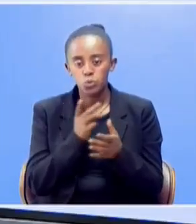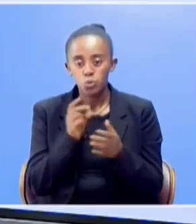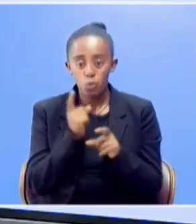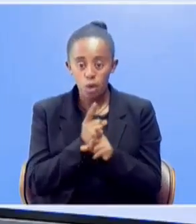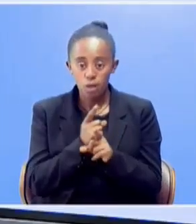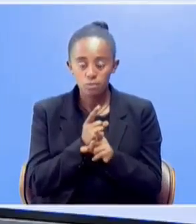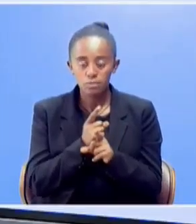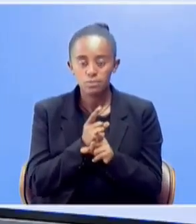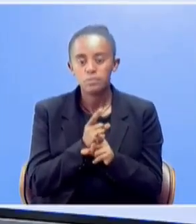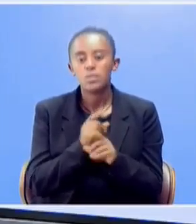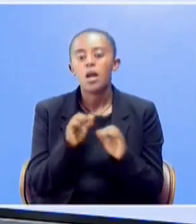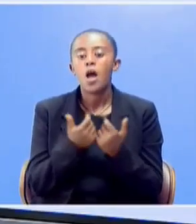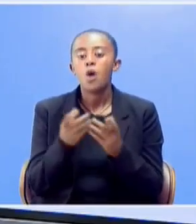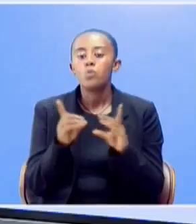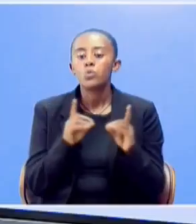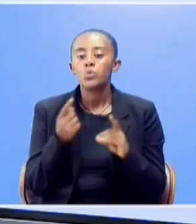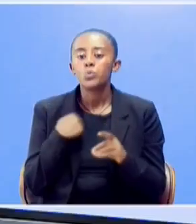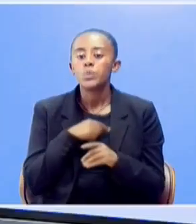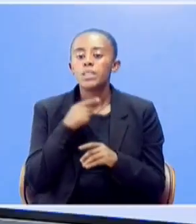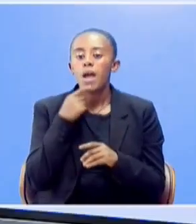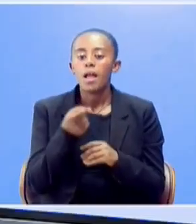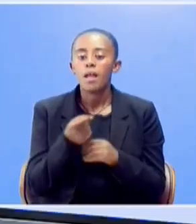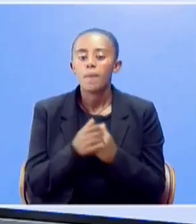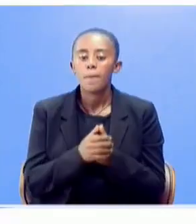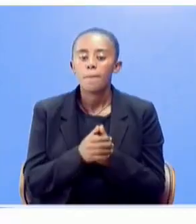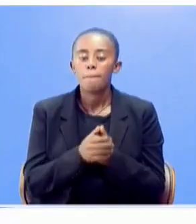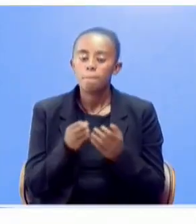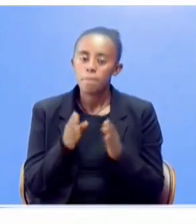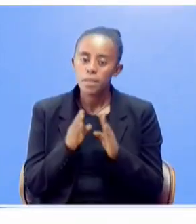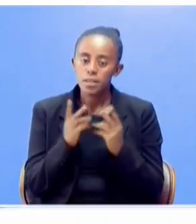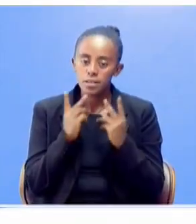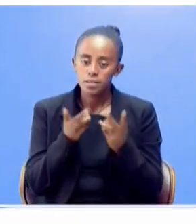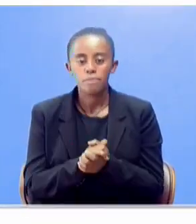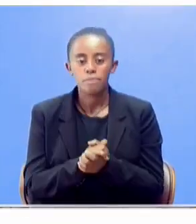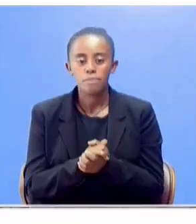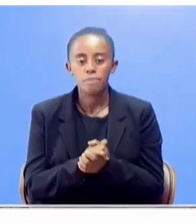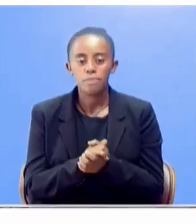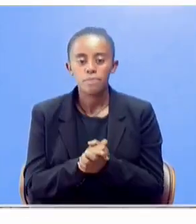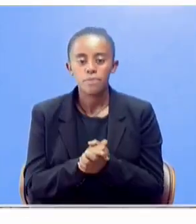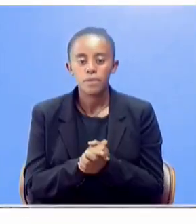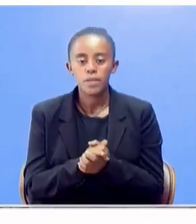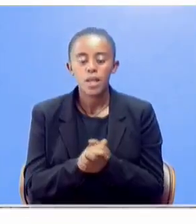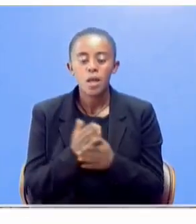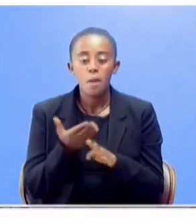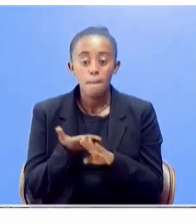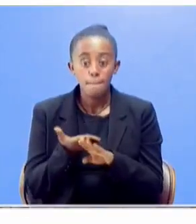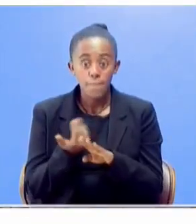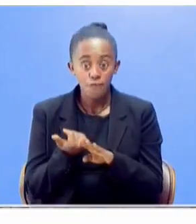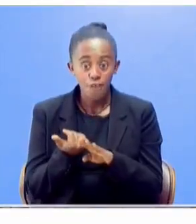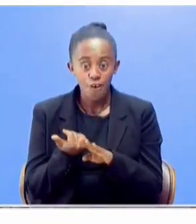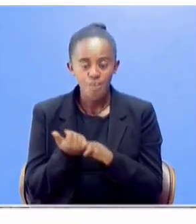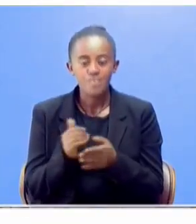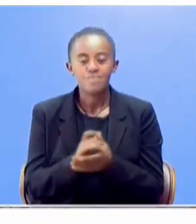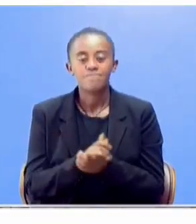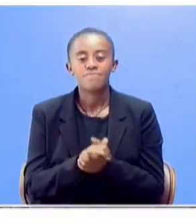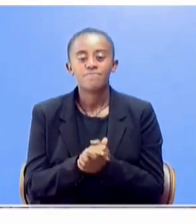right? How do we say? Let's use before. Before